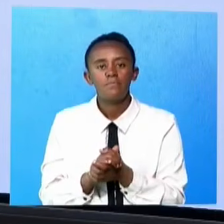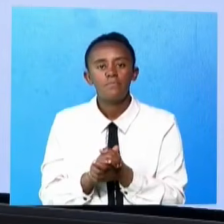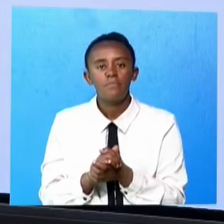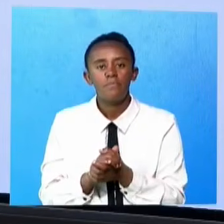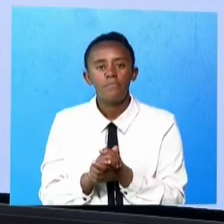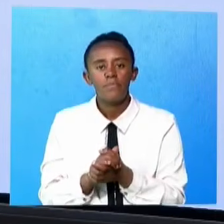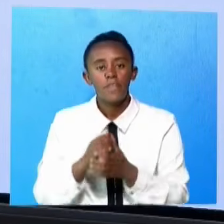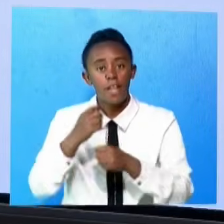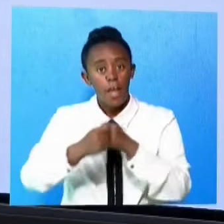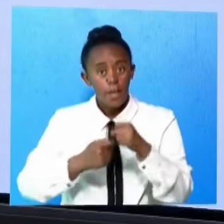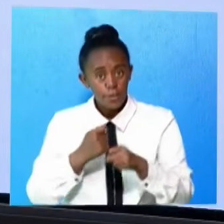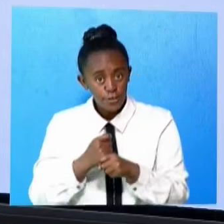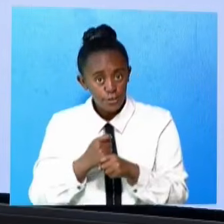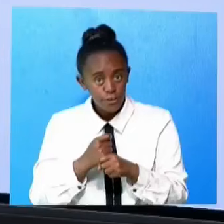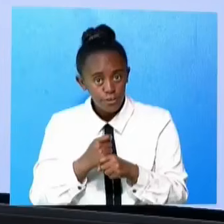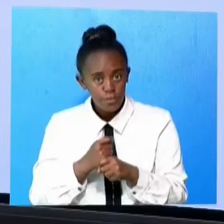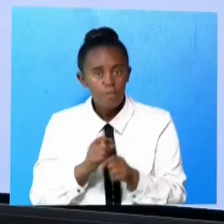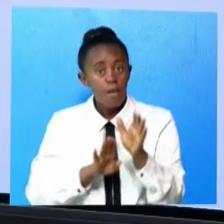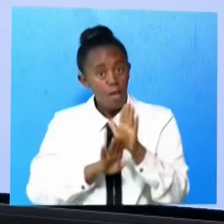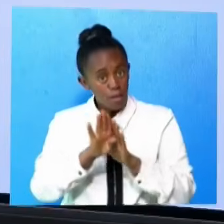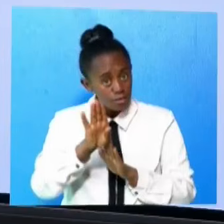age, height, weight.